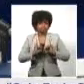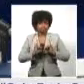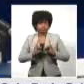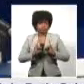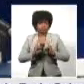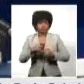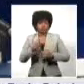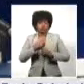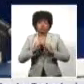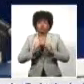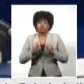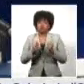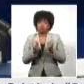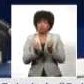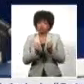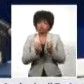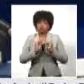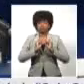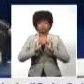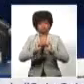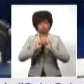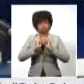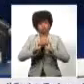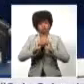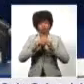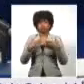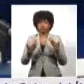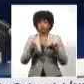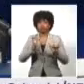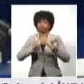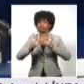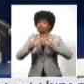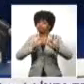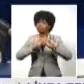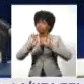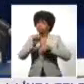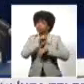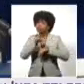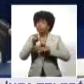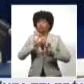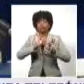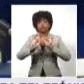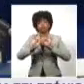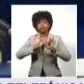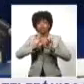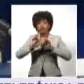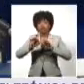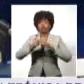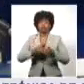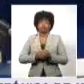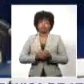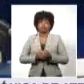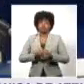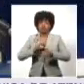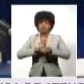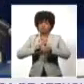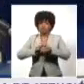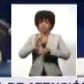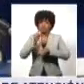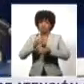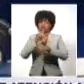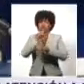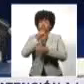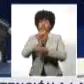69,682 cases more than the day before. You can draw your own conclusion of the amount of people getting infected every day. And what